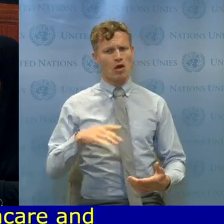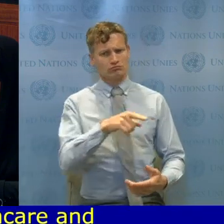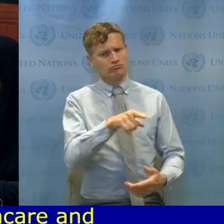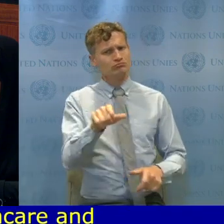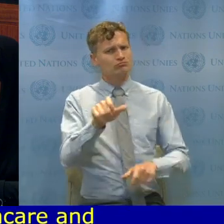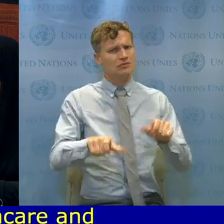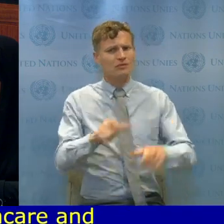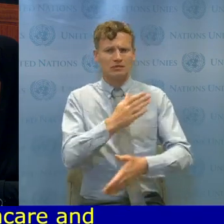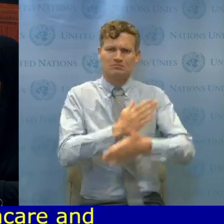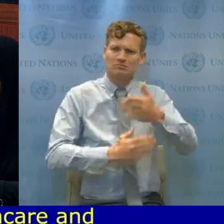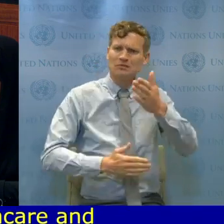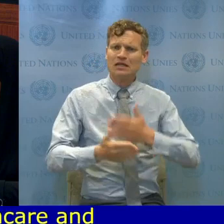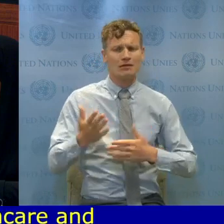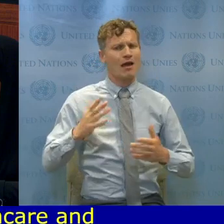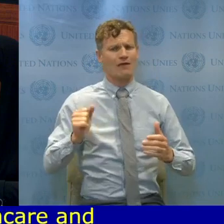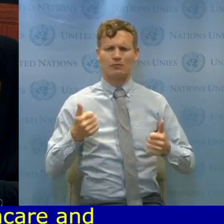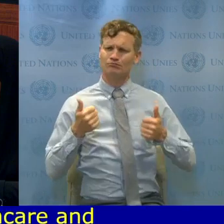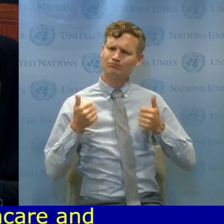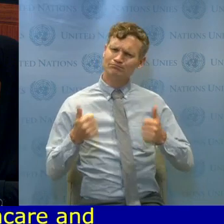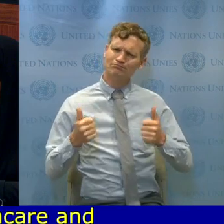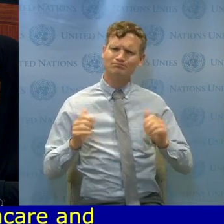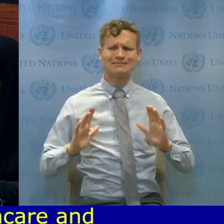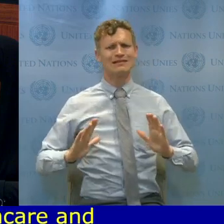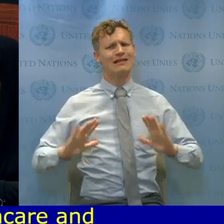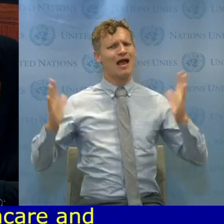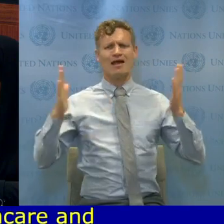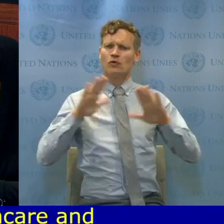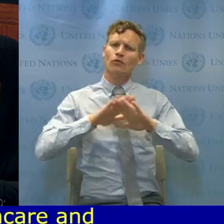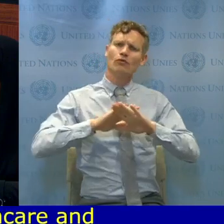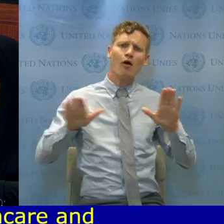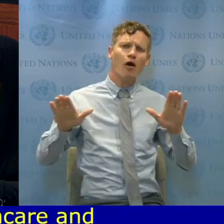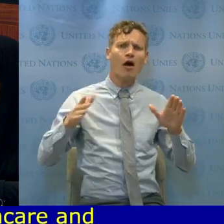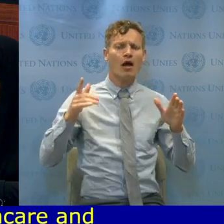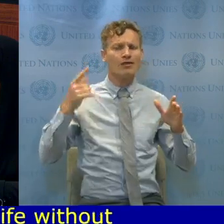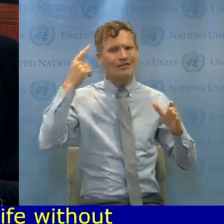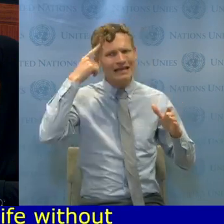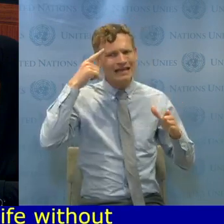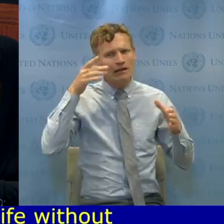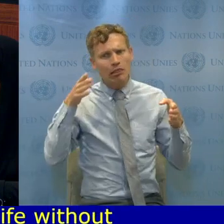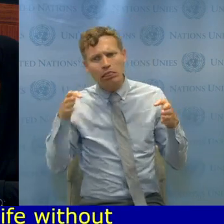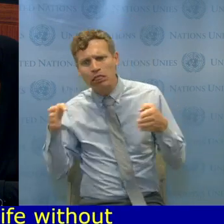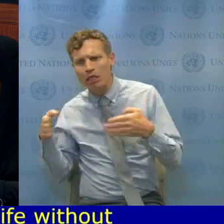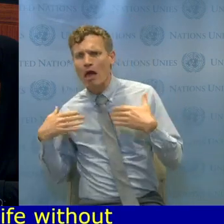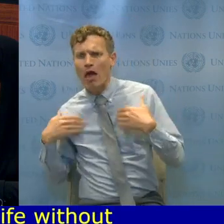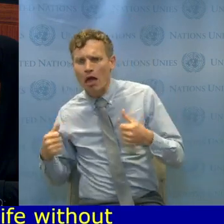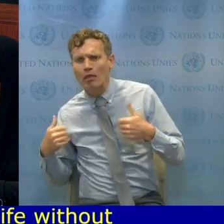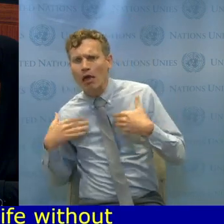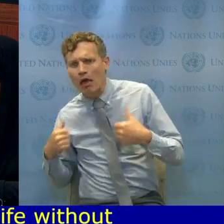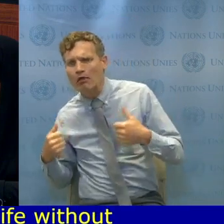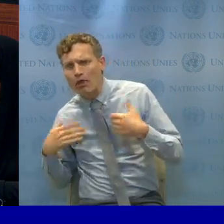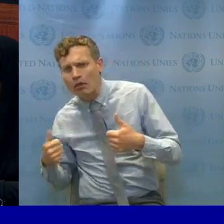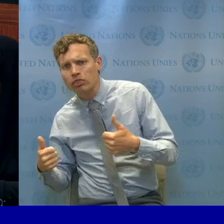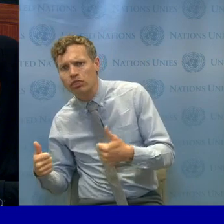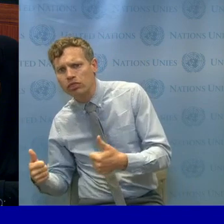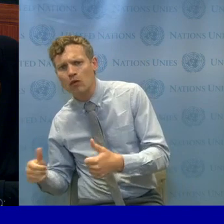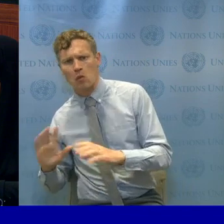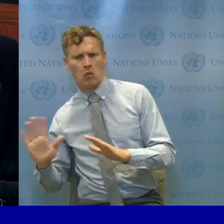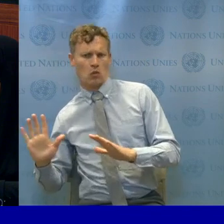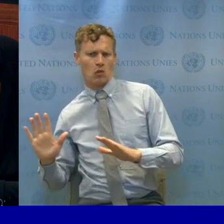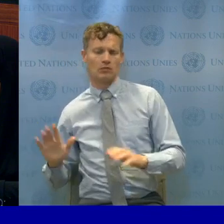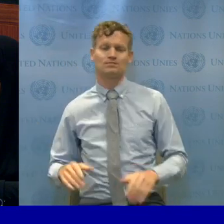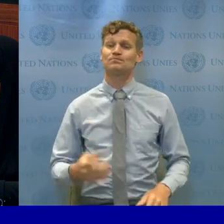status. I would like to share a few examples of best practices in this field. The Federal Law No. 29